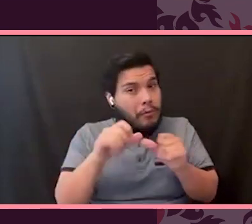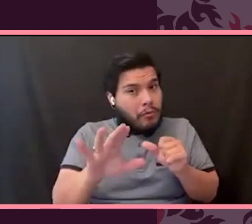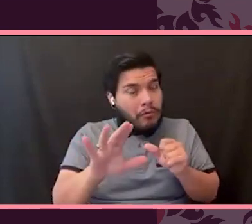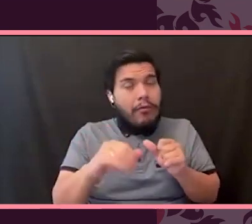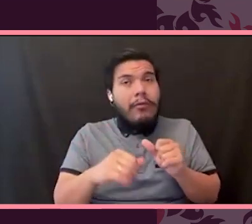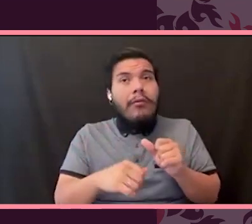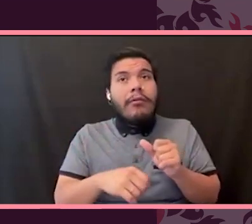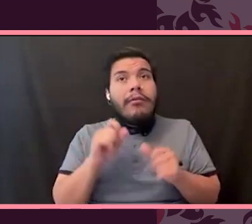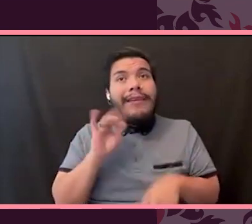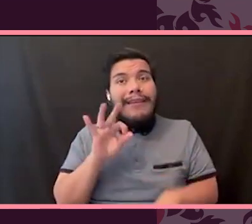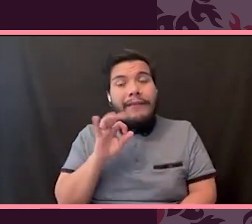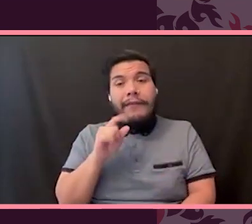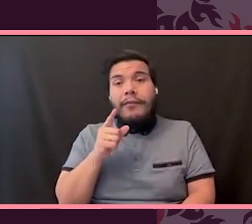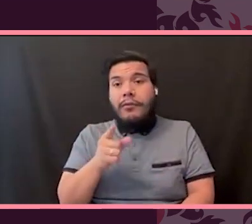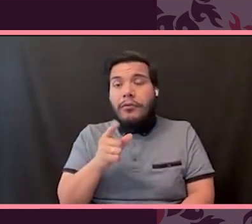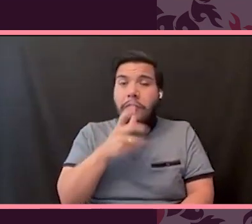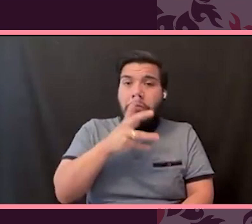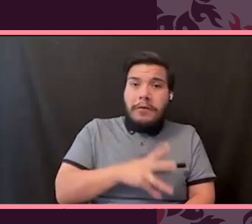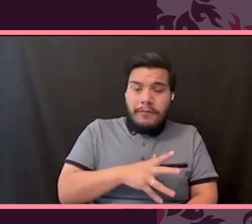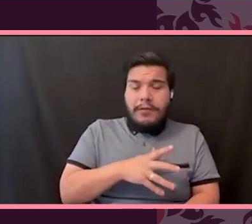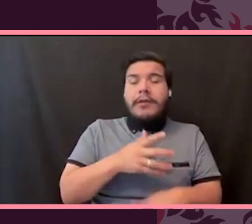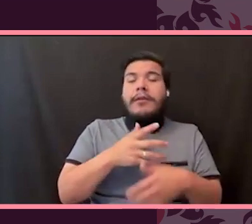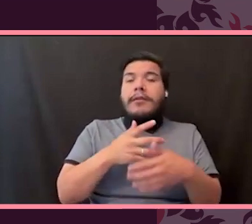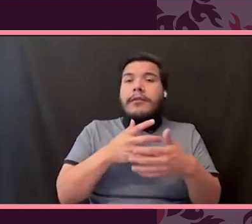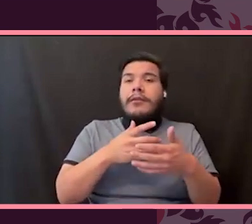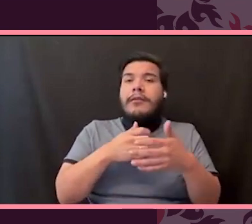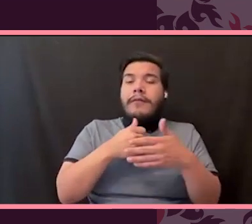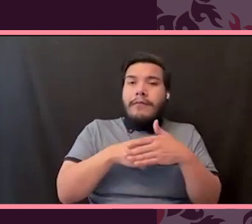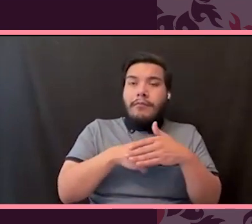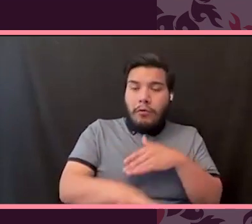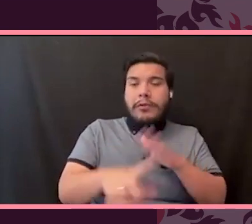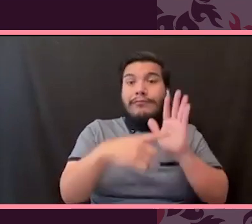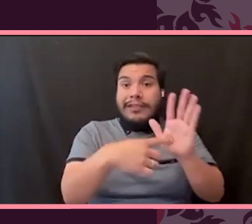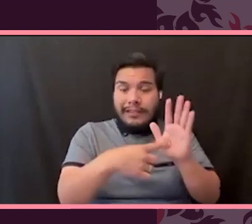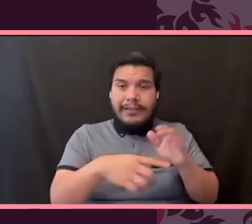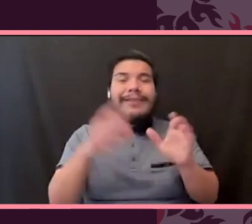if you are a female born and presenting, definitely seek out a female